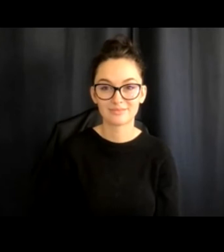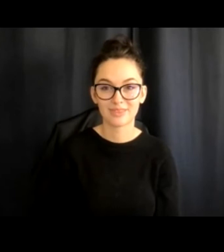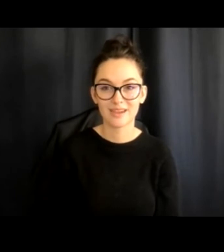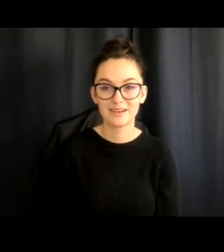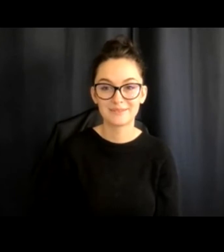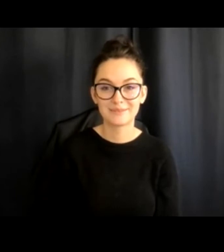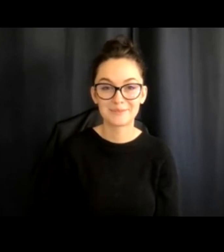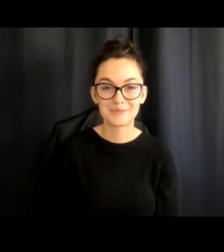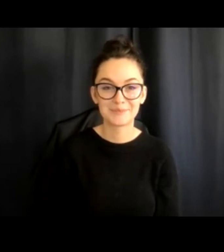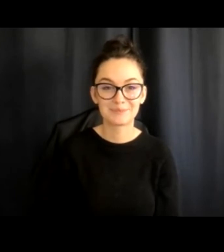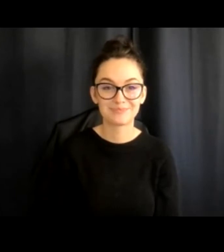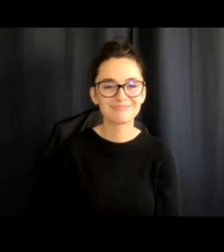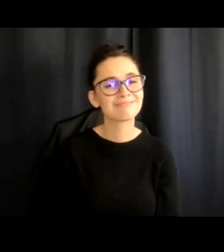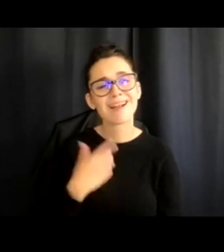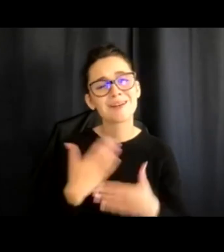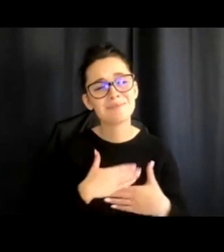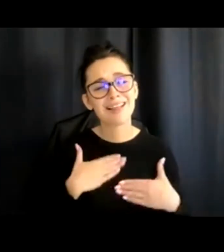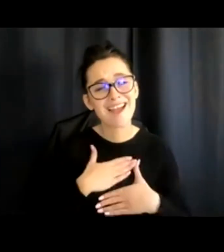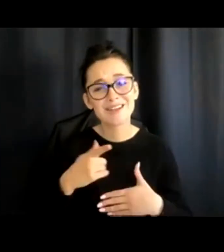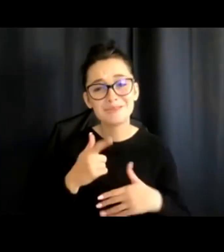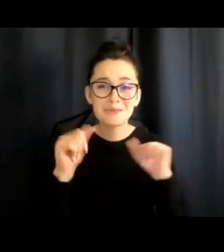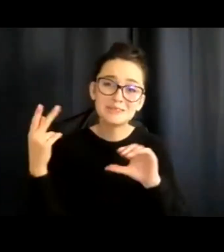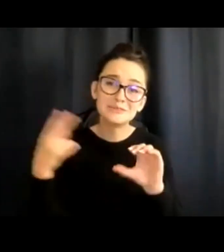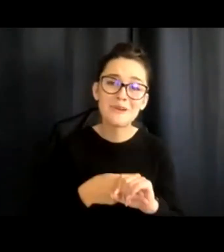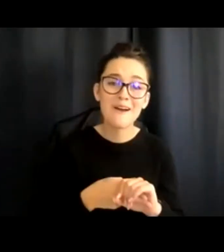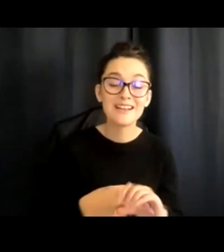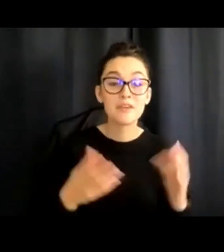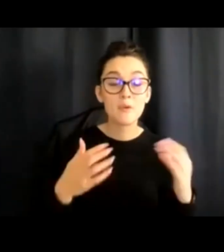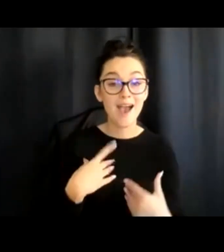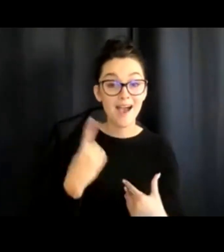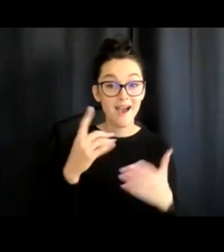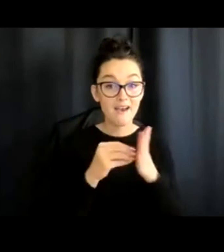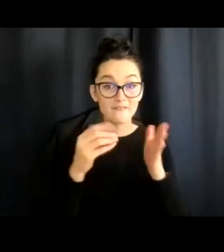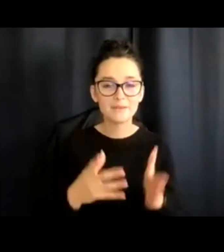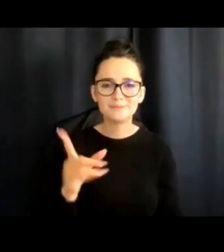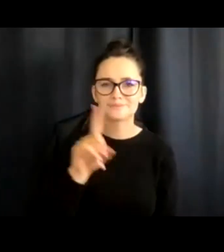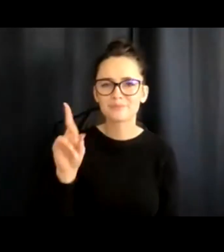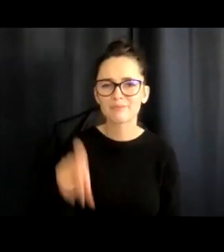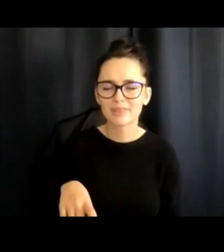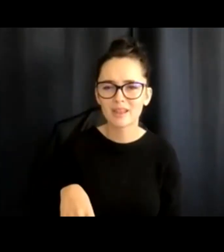Awesome. I'm so glad you could make it, Miss Carrie. So we have one of our students who asked about